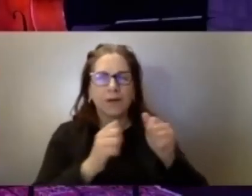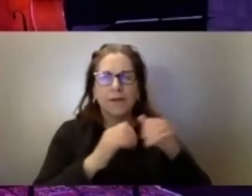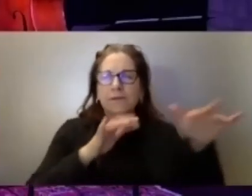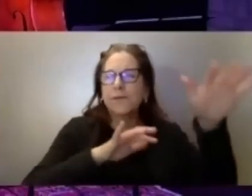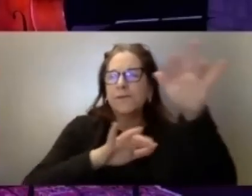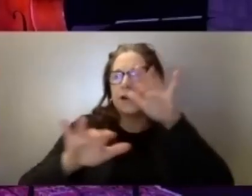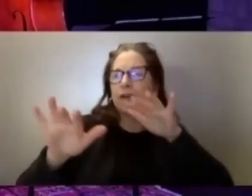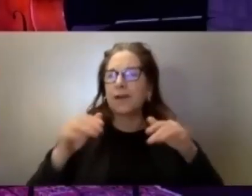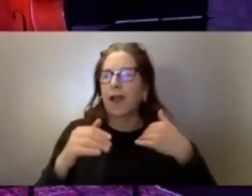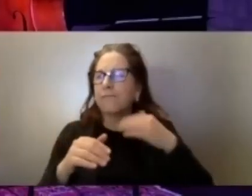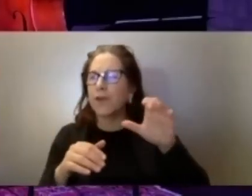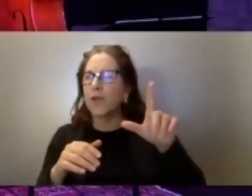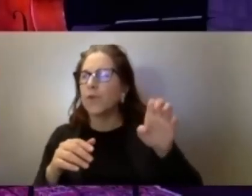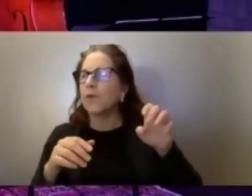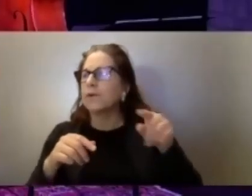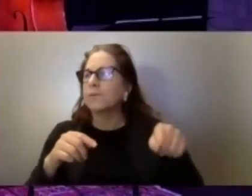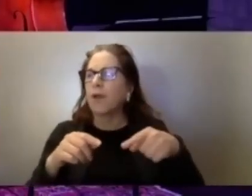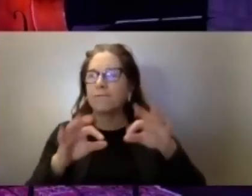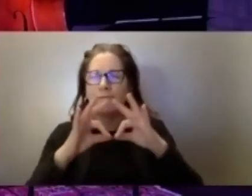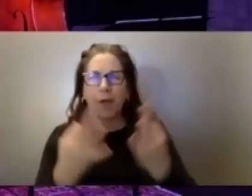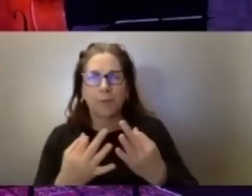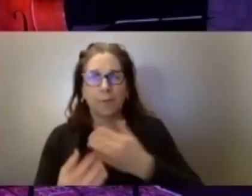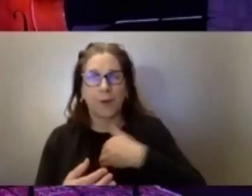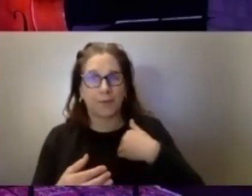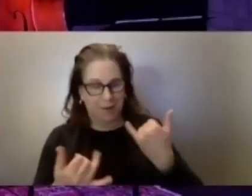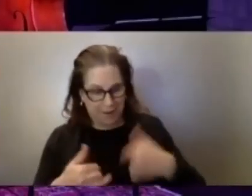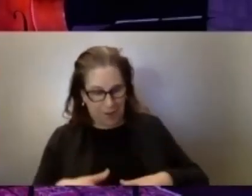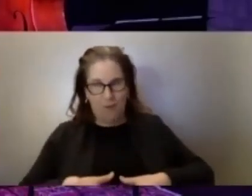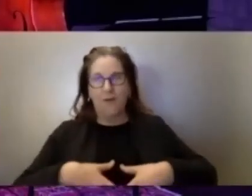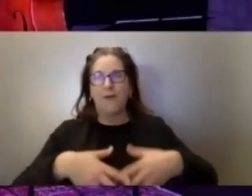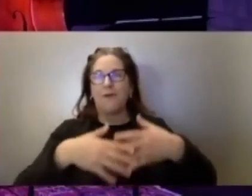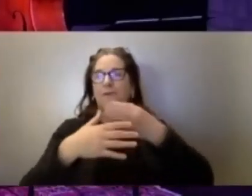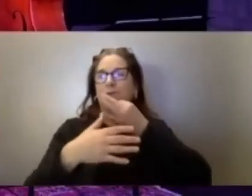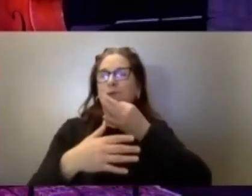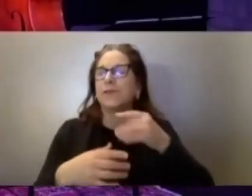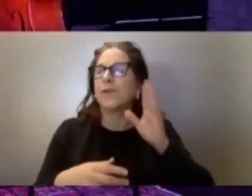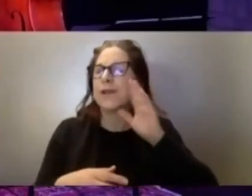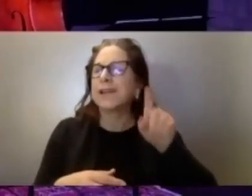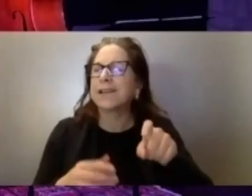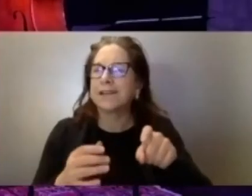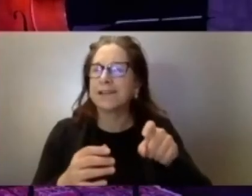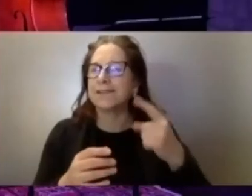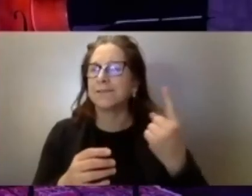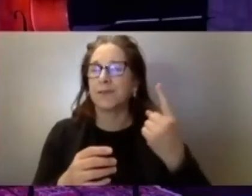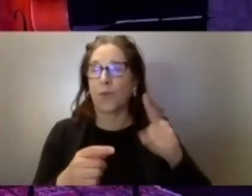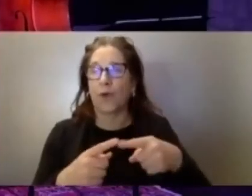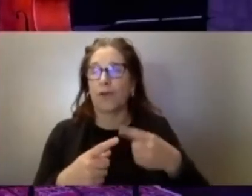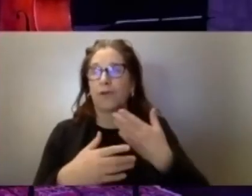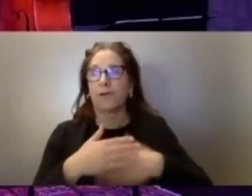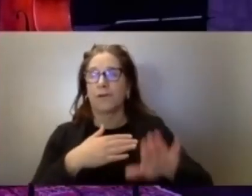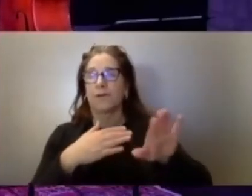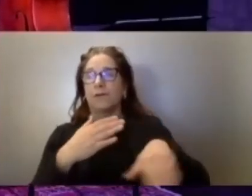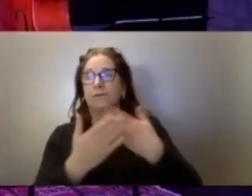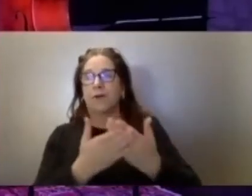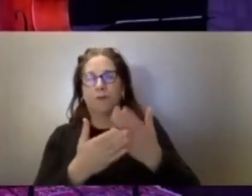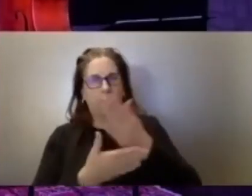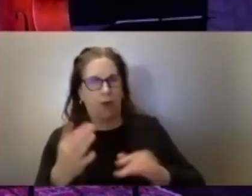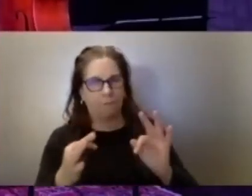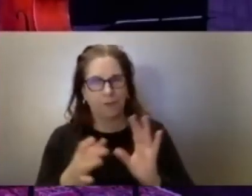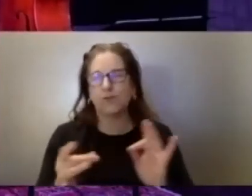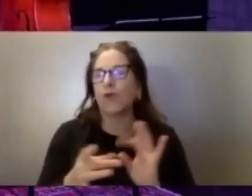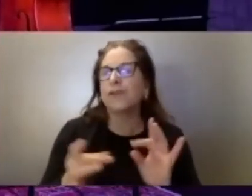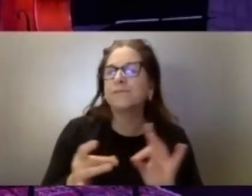going on in the atmosphere to give a clue about this incoming family member, what she would need once she arrived here to take on